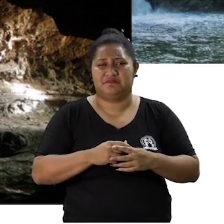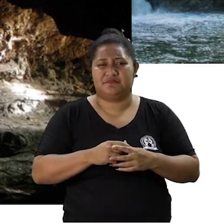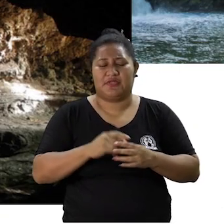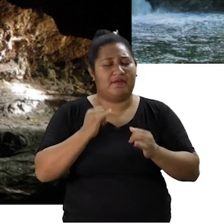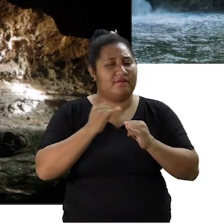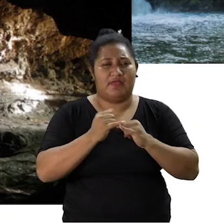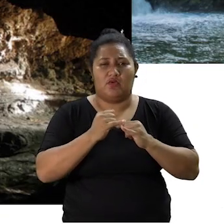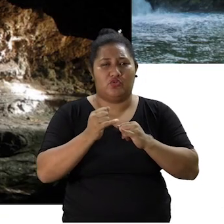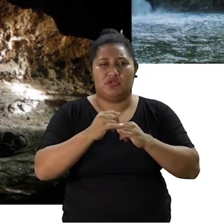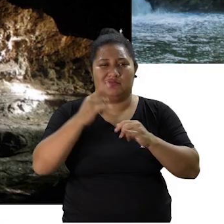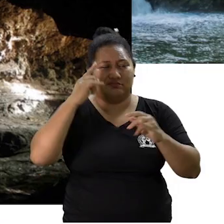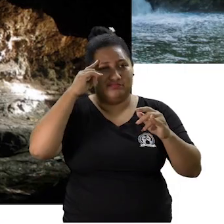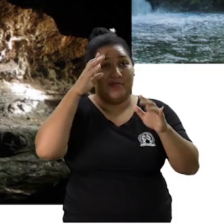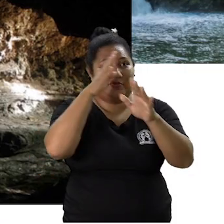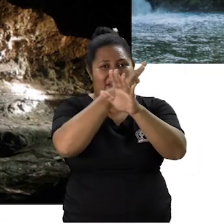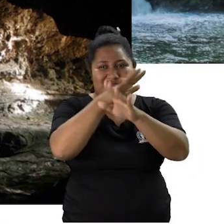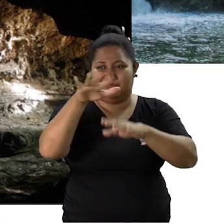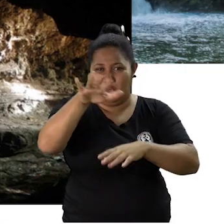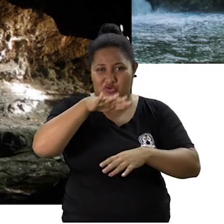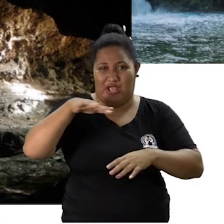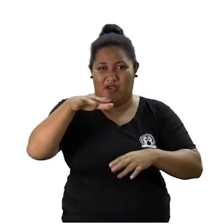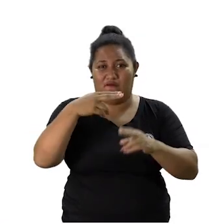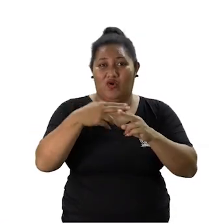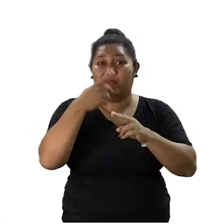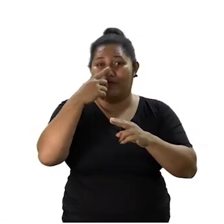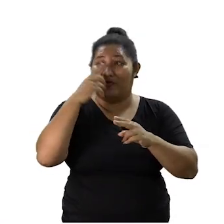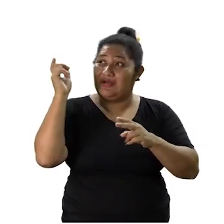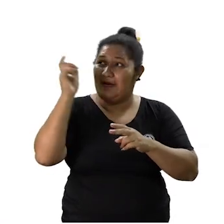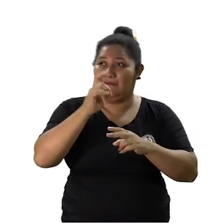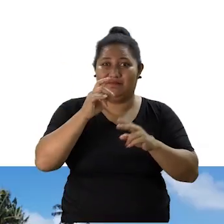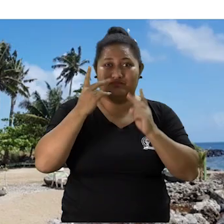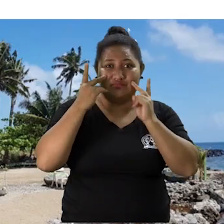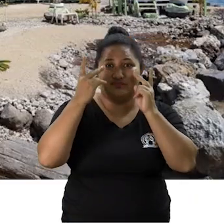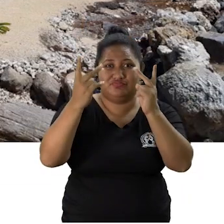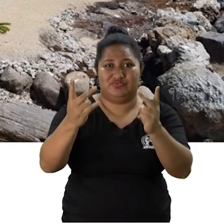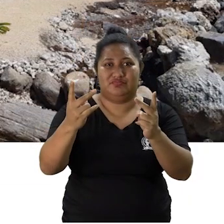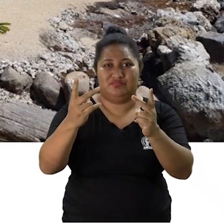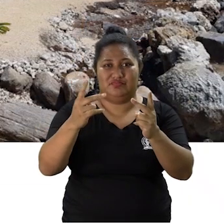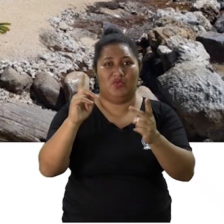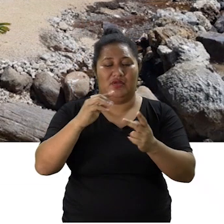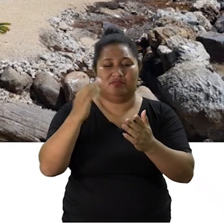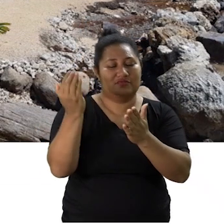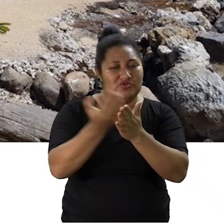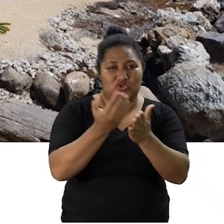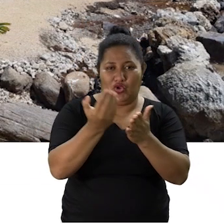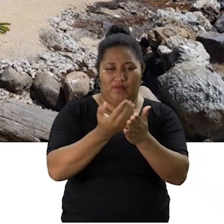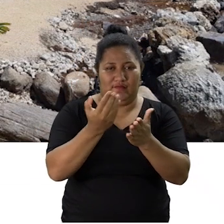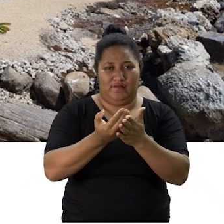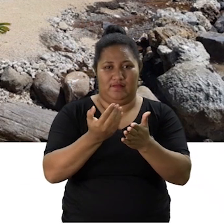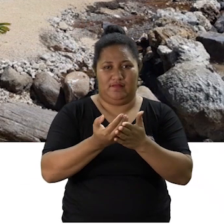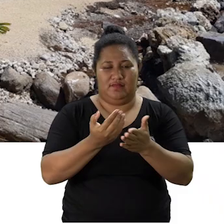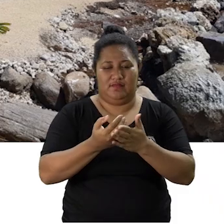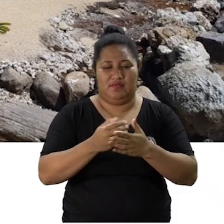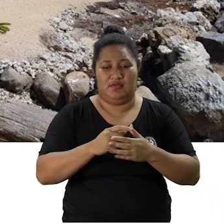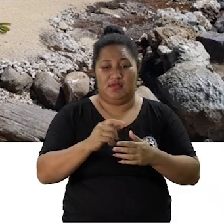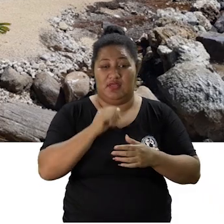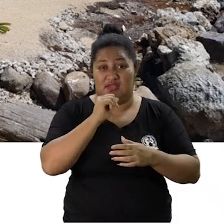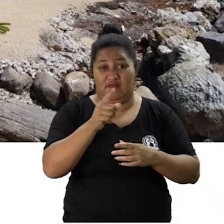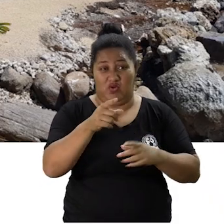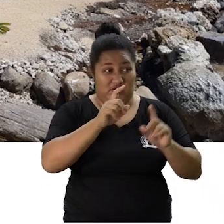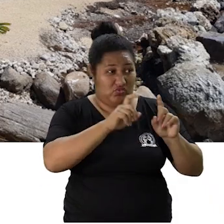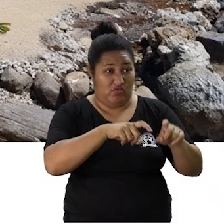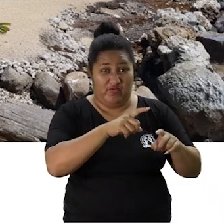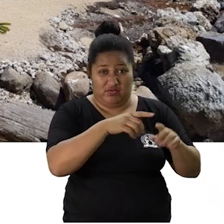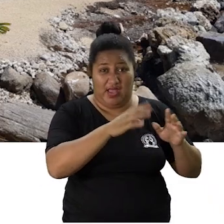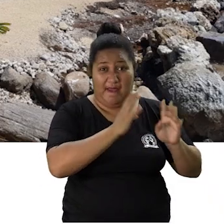very popular sites for tourism. Nature reserves. Ia ava pe te no foi pia